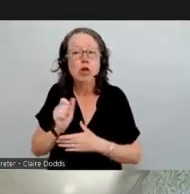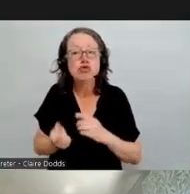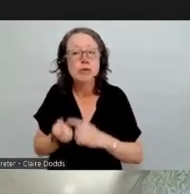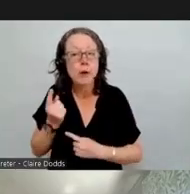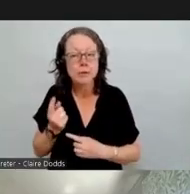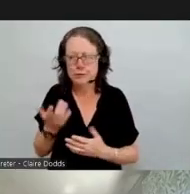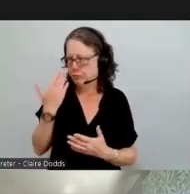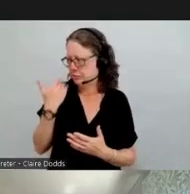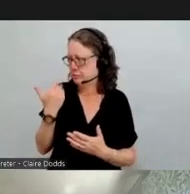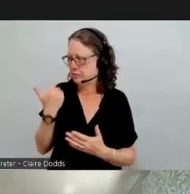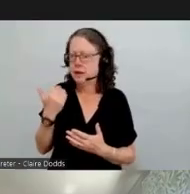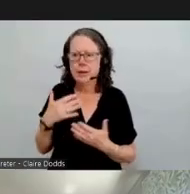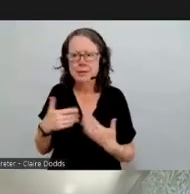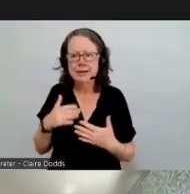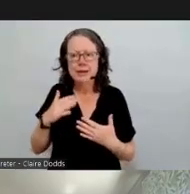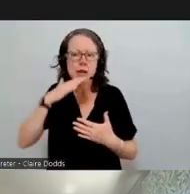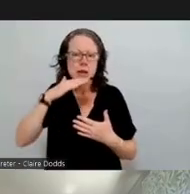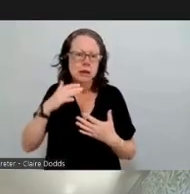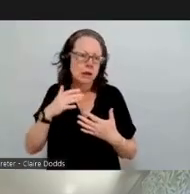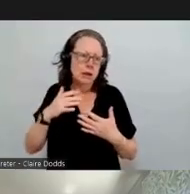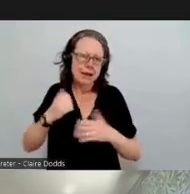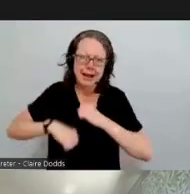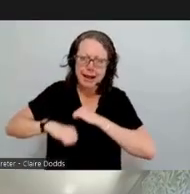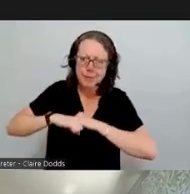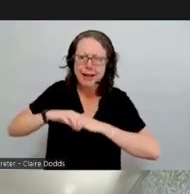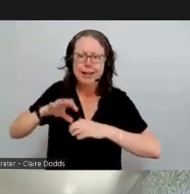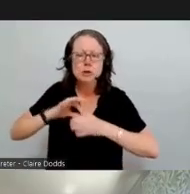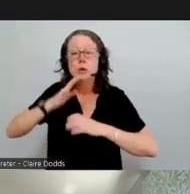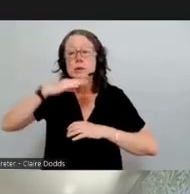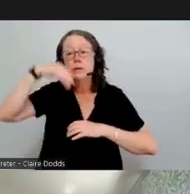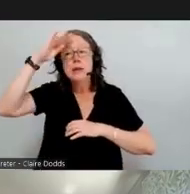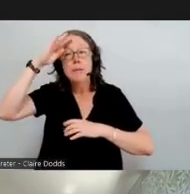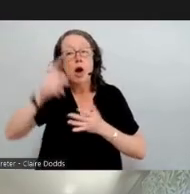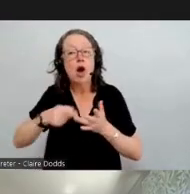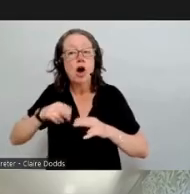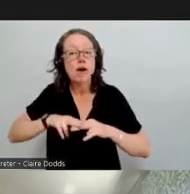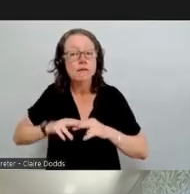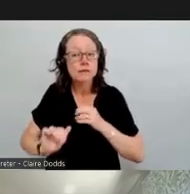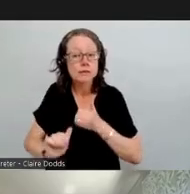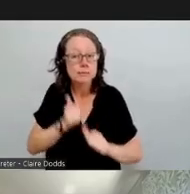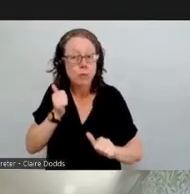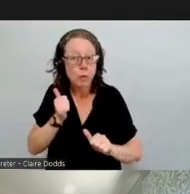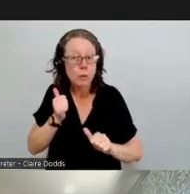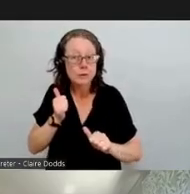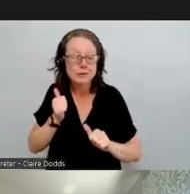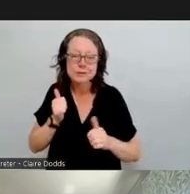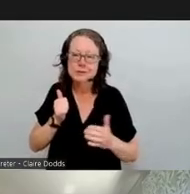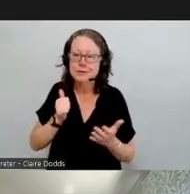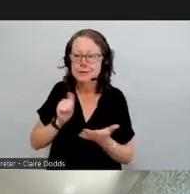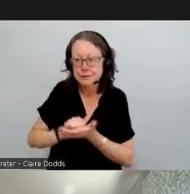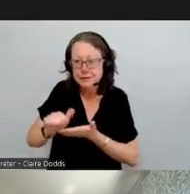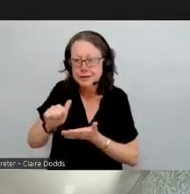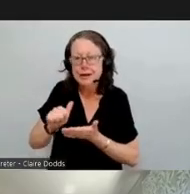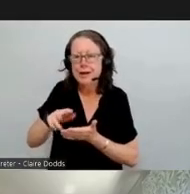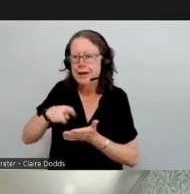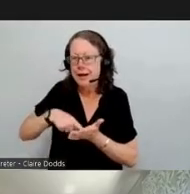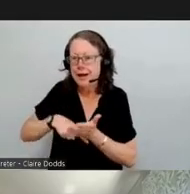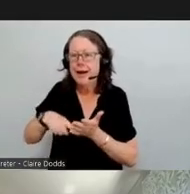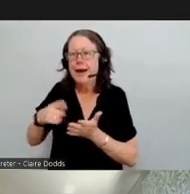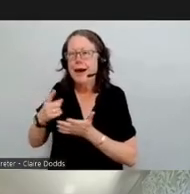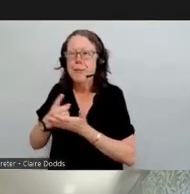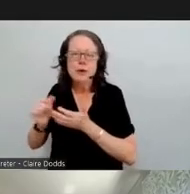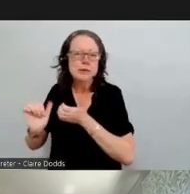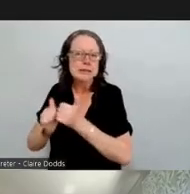campaign over the summer about the summer of sport, which is telling the stories behind the sporting stars or tournaments